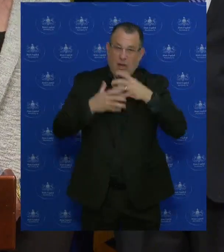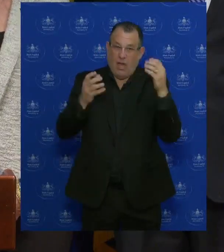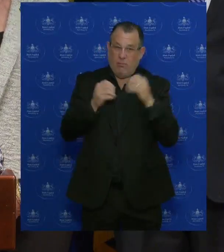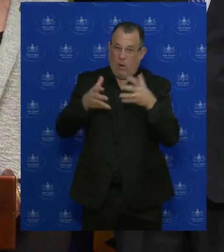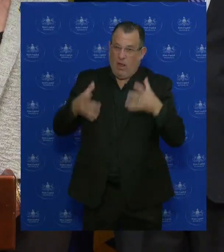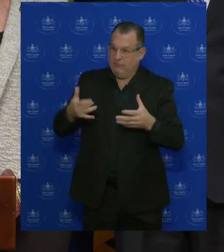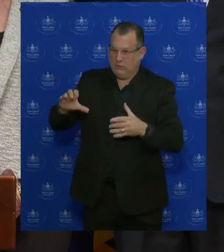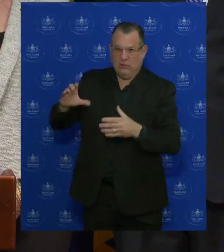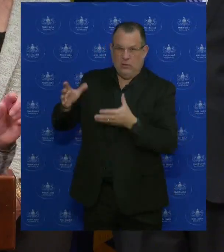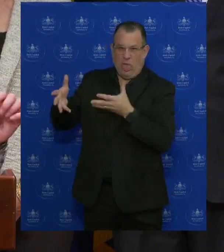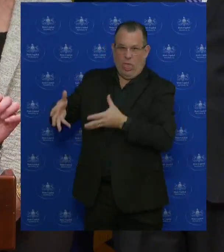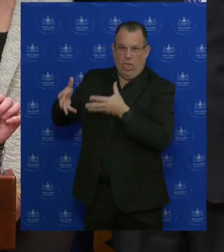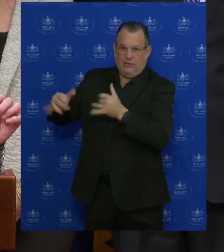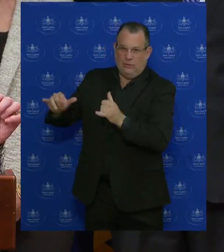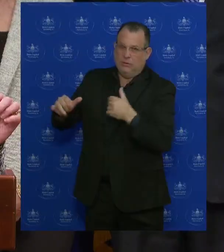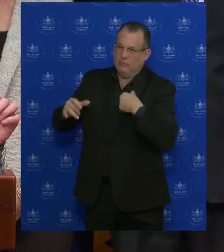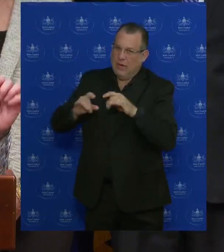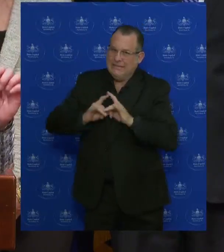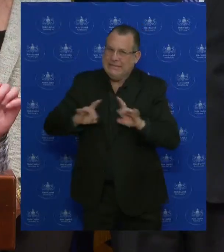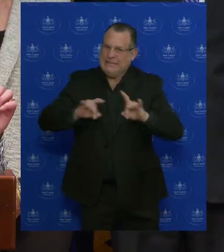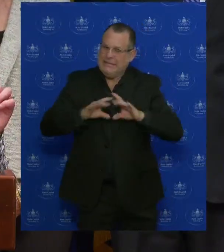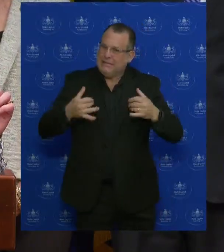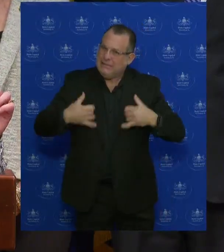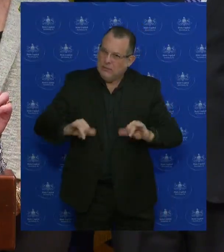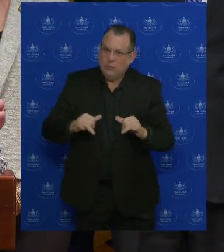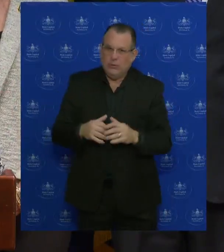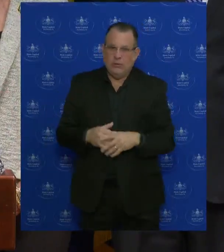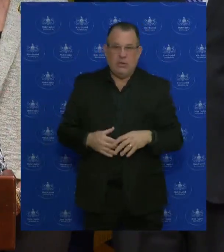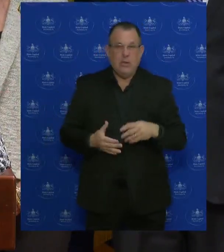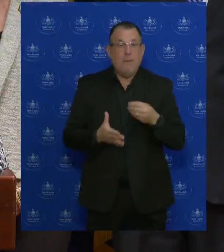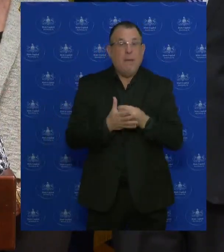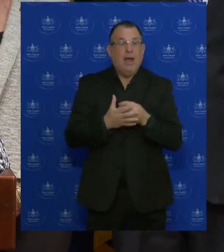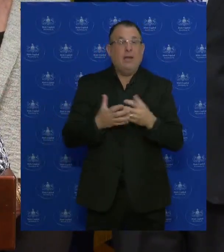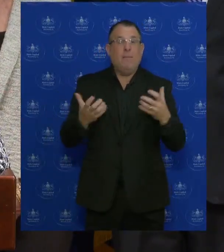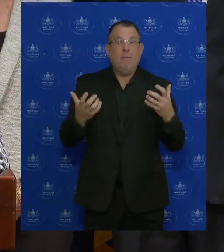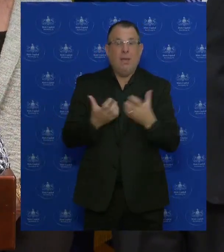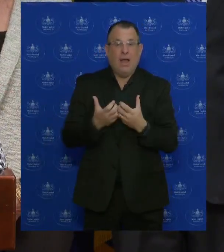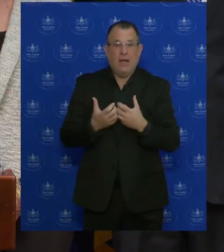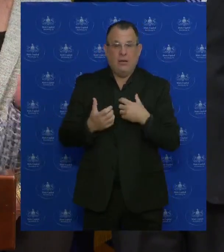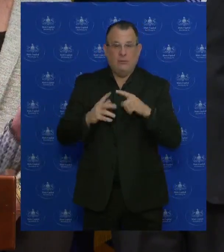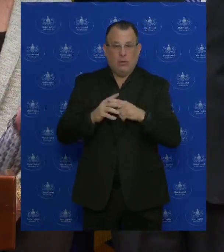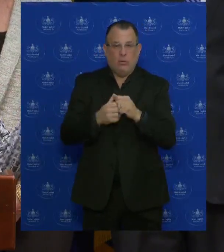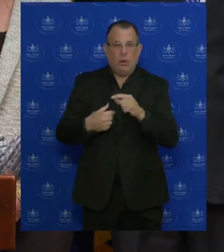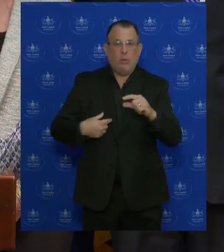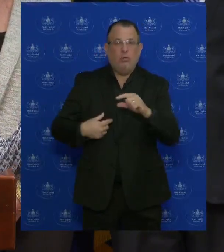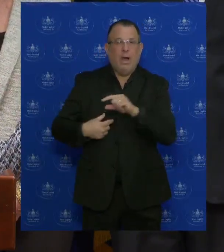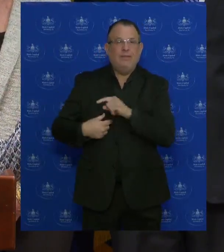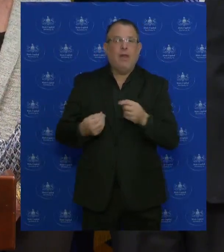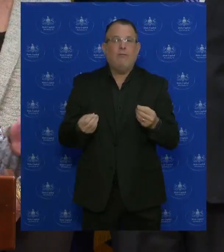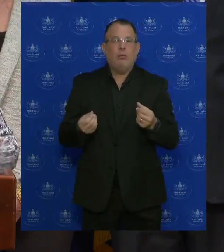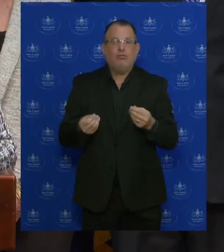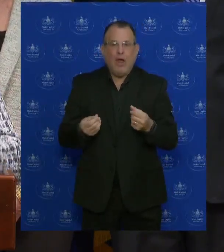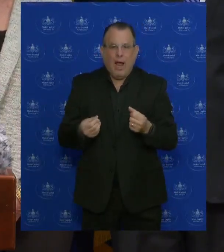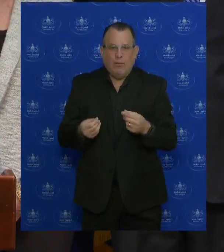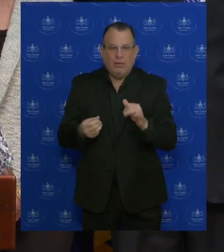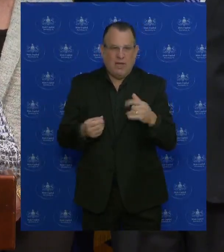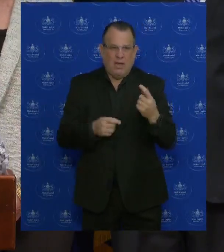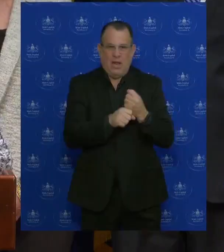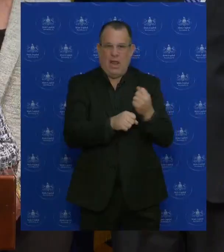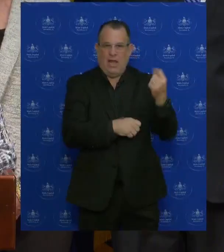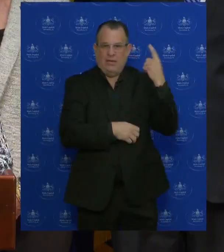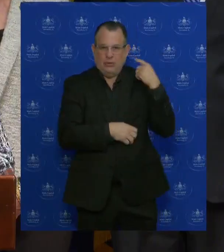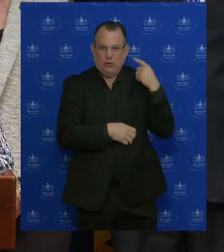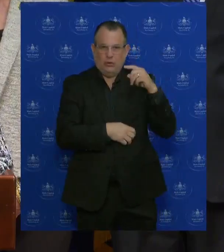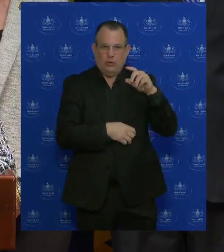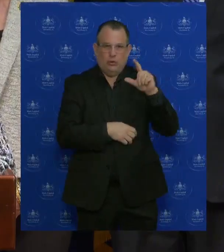started Pennsylvania Money Match with qualifying properties that were reported to Treasury last year, so 2024, and then we'll continue to